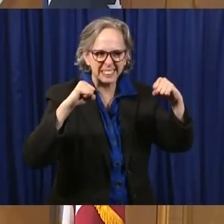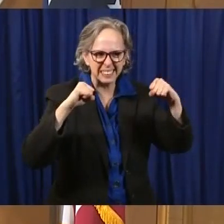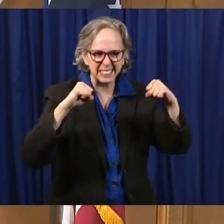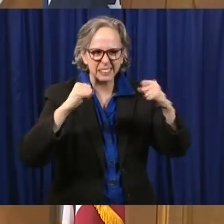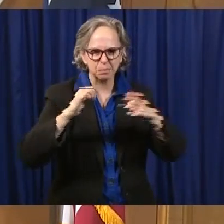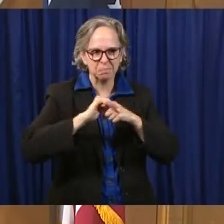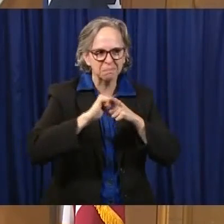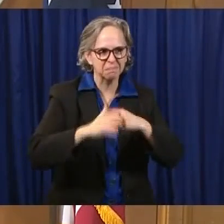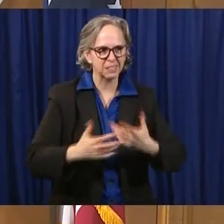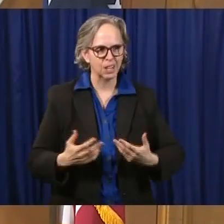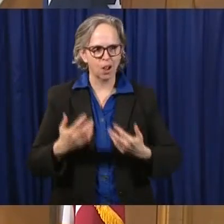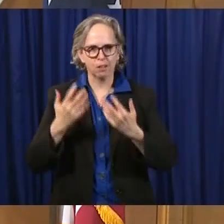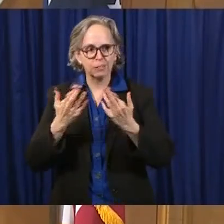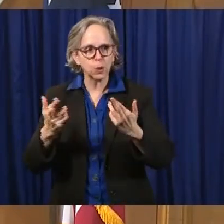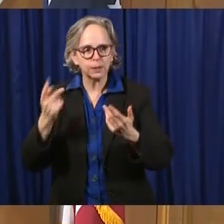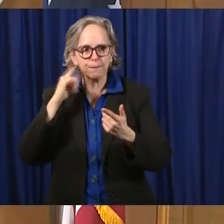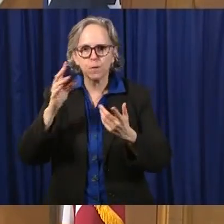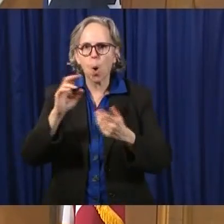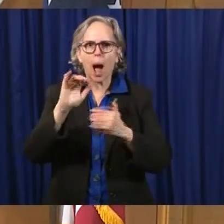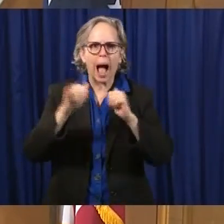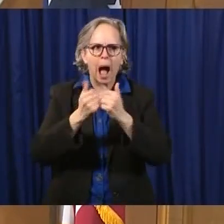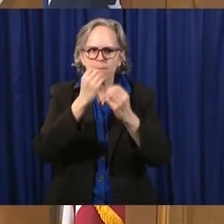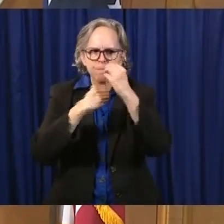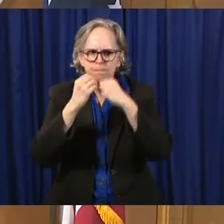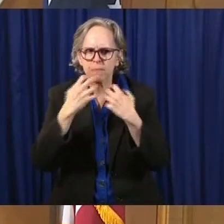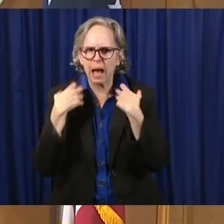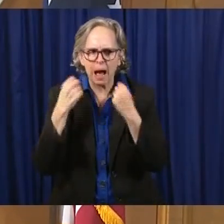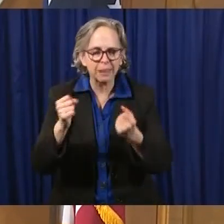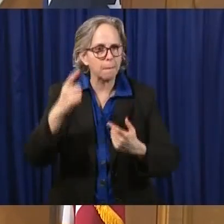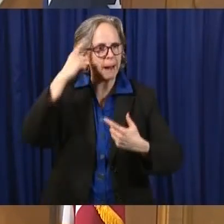and nutrition information for their athletes.